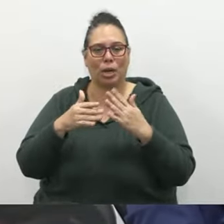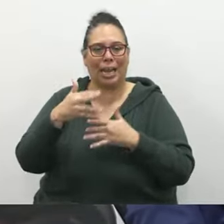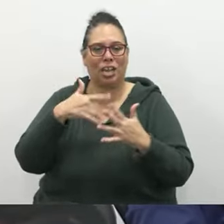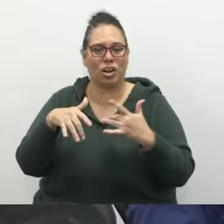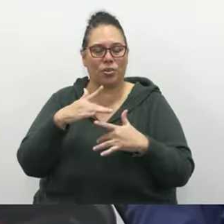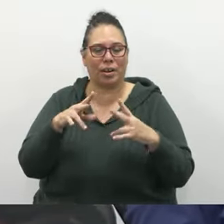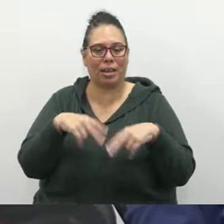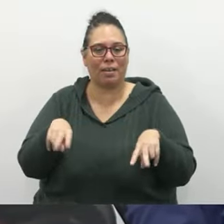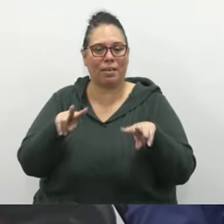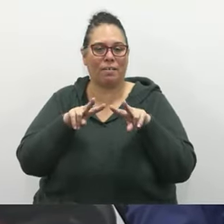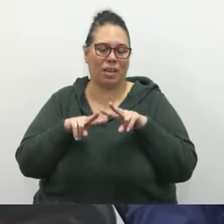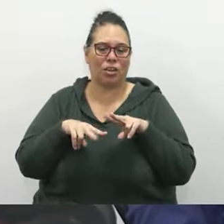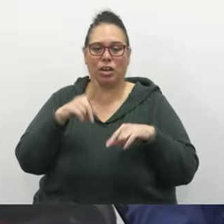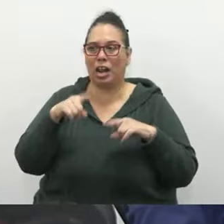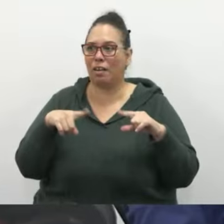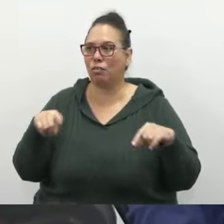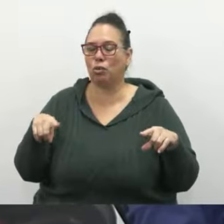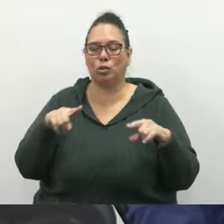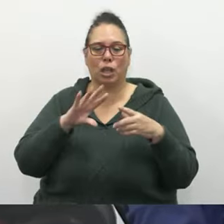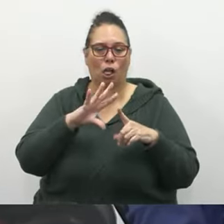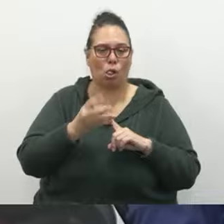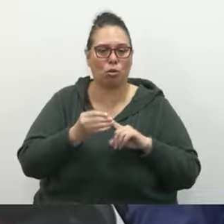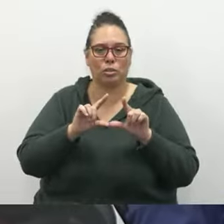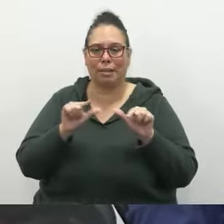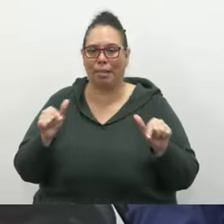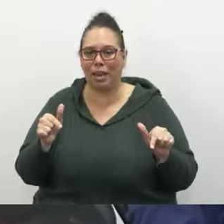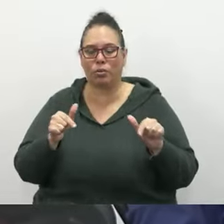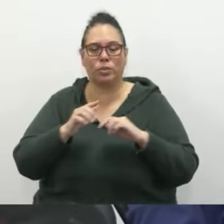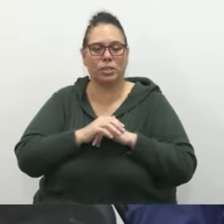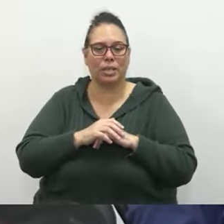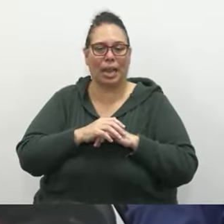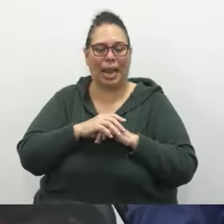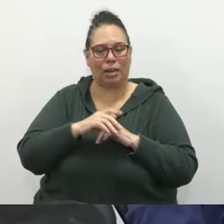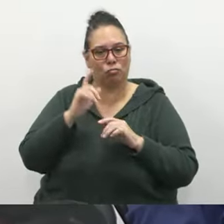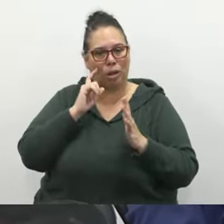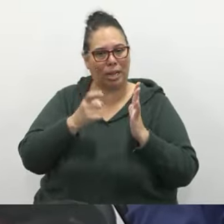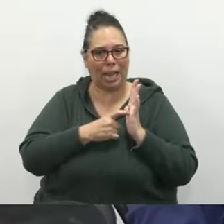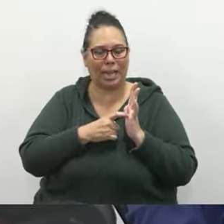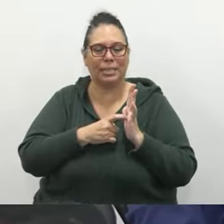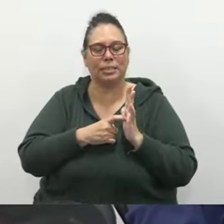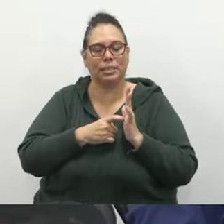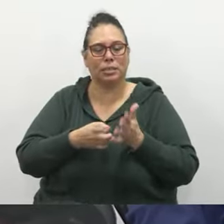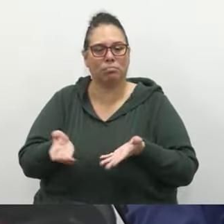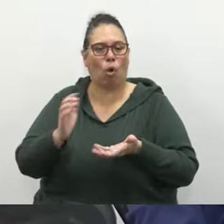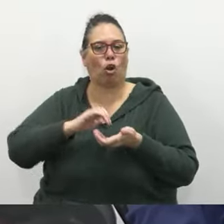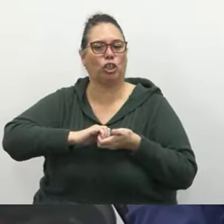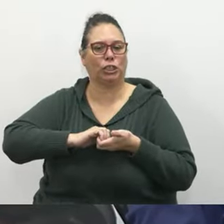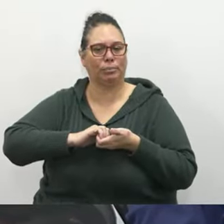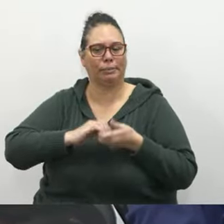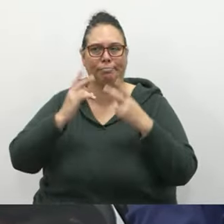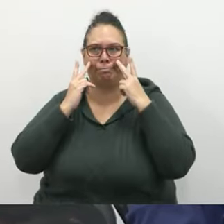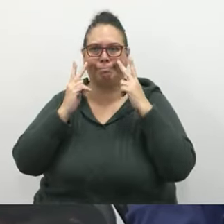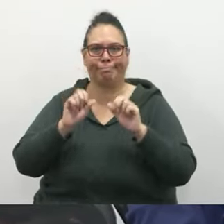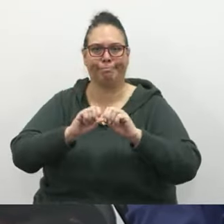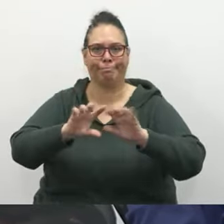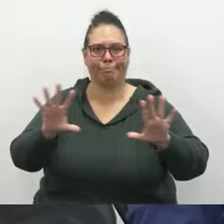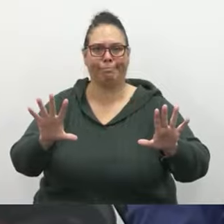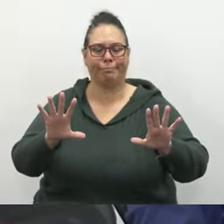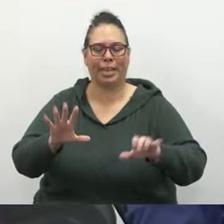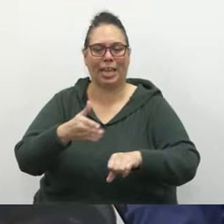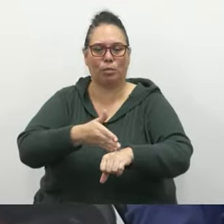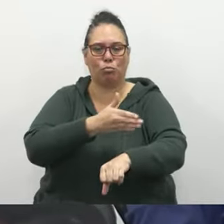valuing diverse cultures, languages, and perspectives, and recognizing partnership and transparency as essential to improving